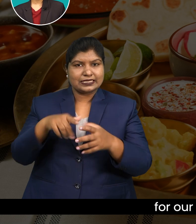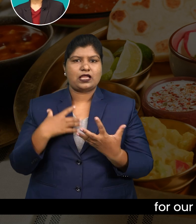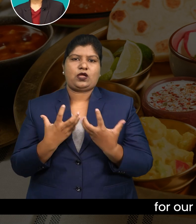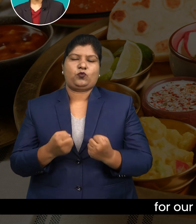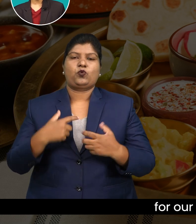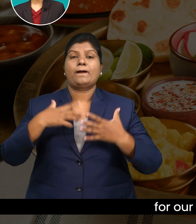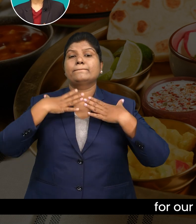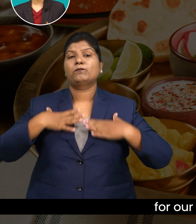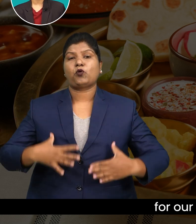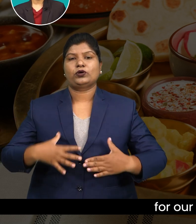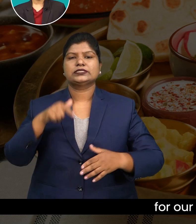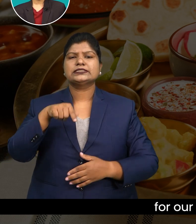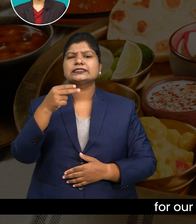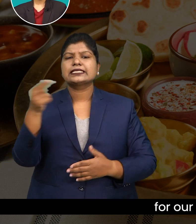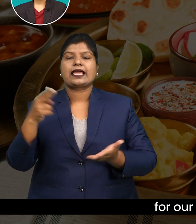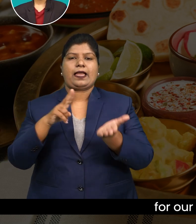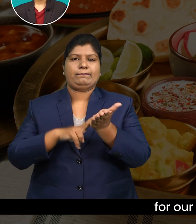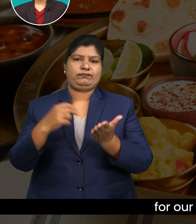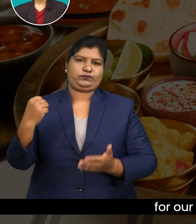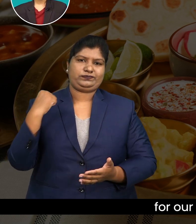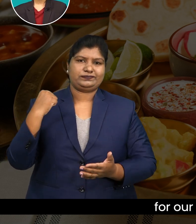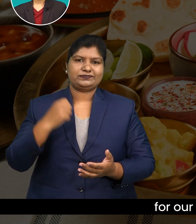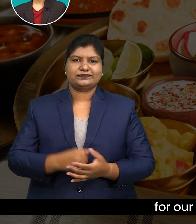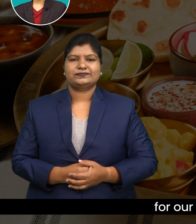our body called nutrients.